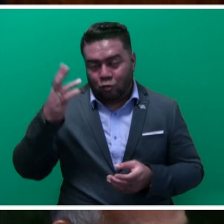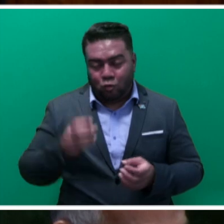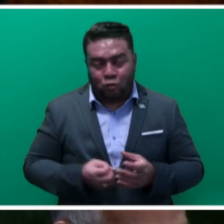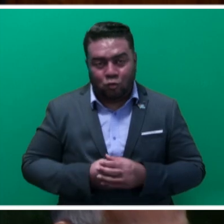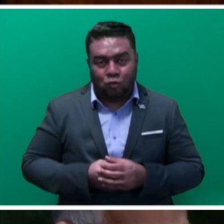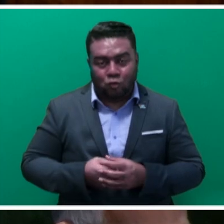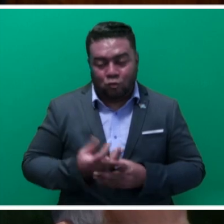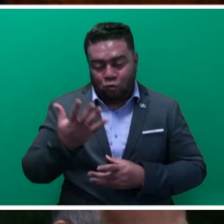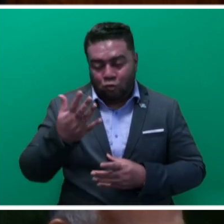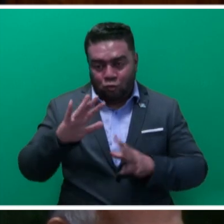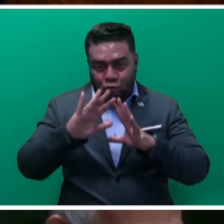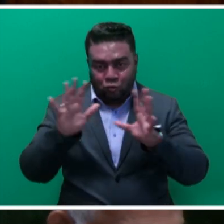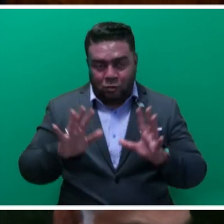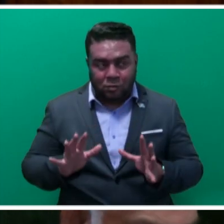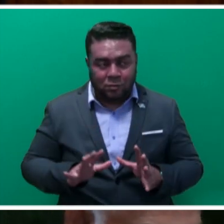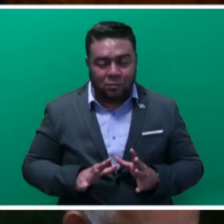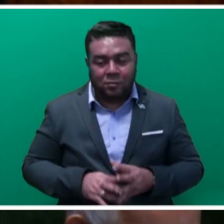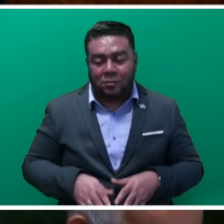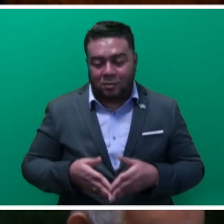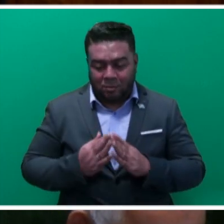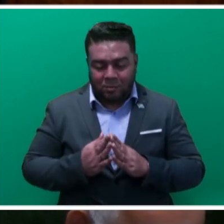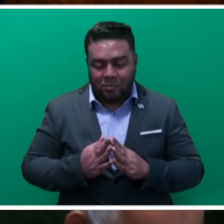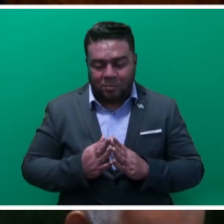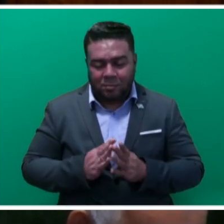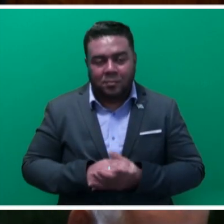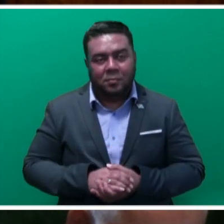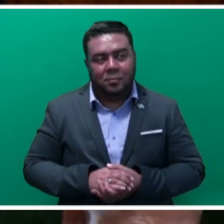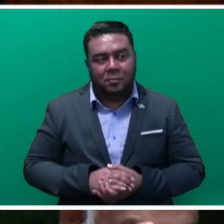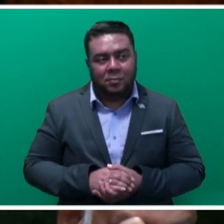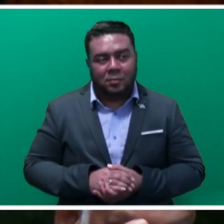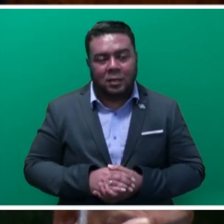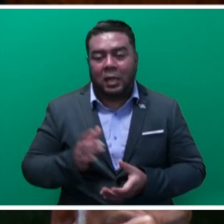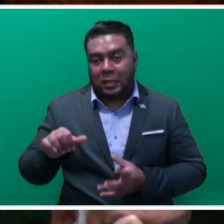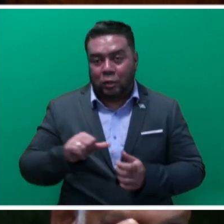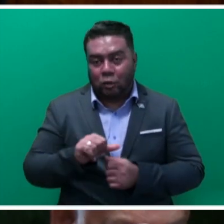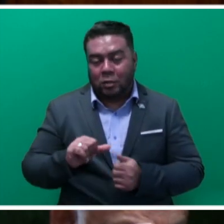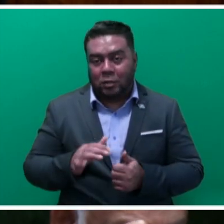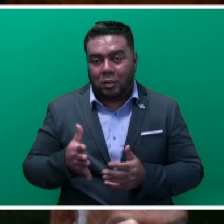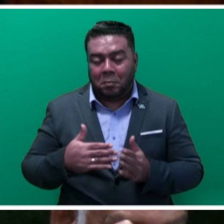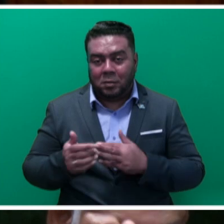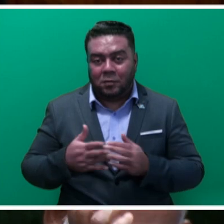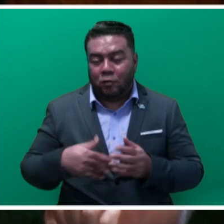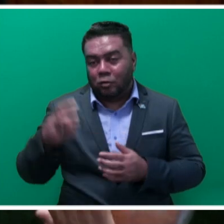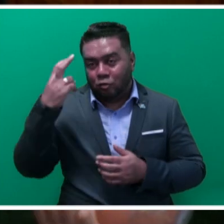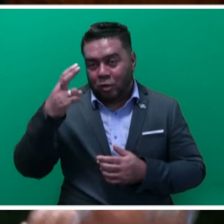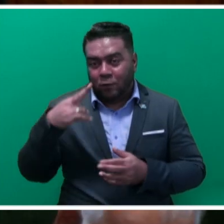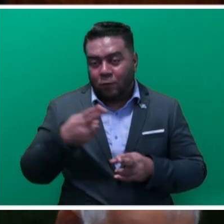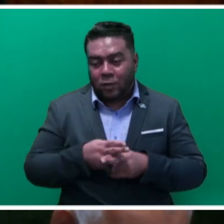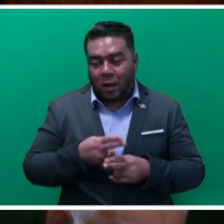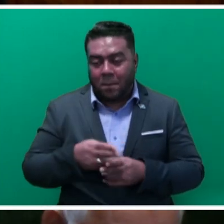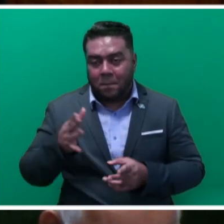support also includes the establishment of nurseries and its associated capacity building trainings for farmers to